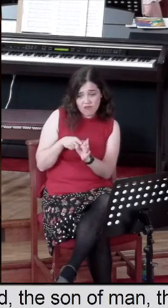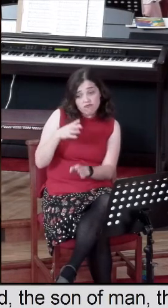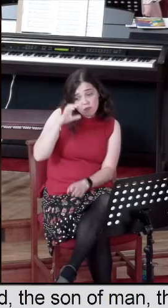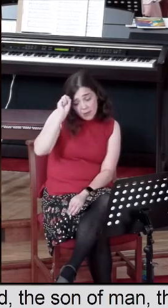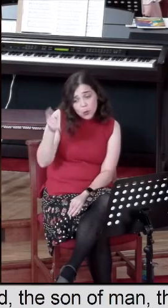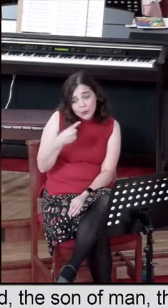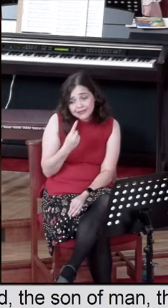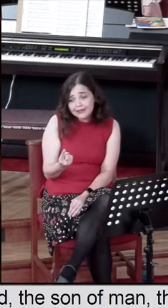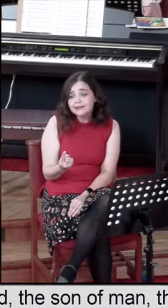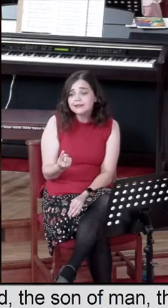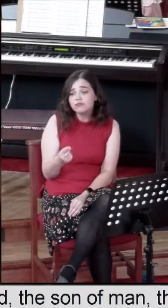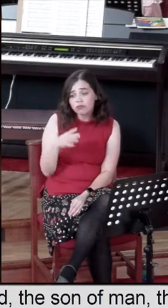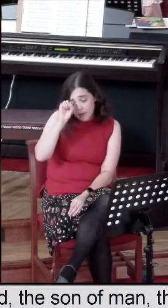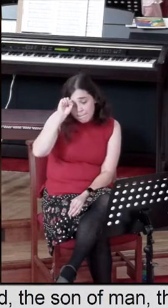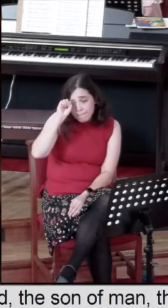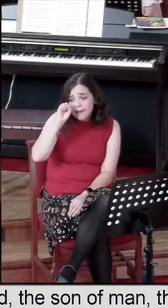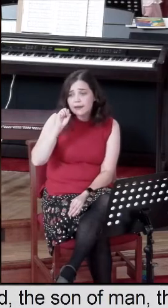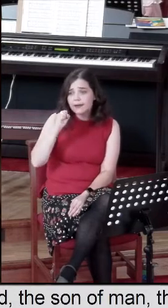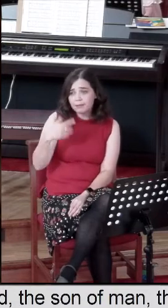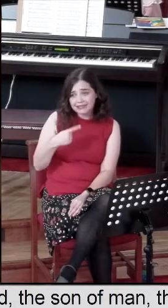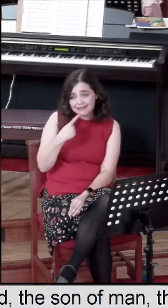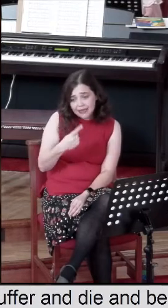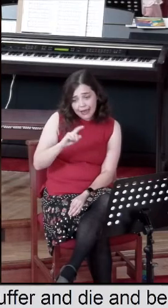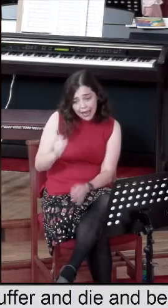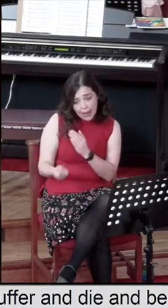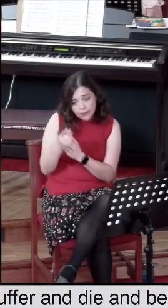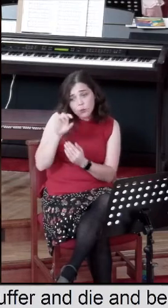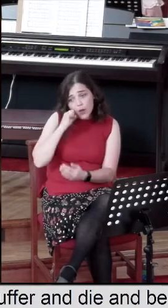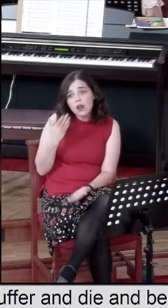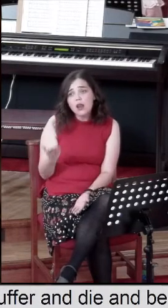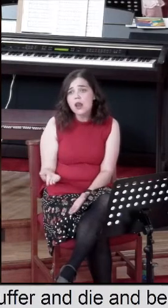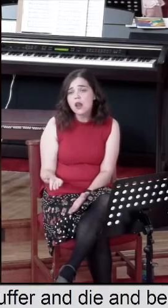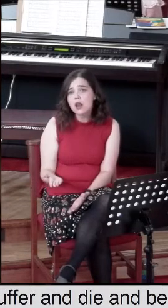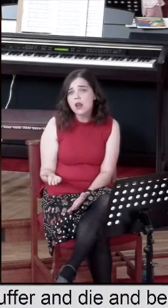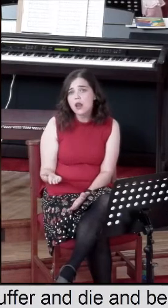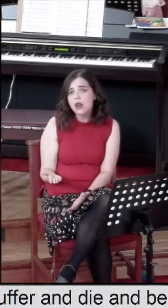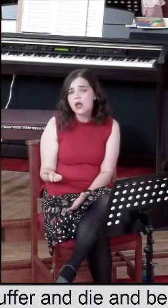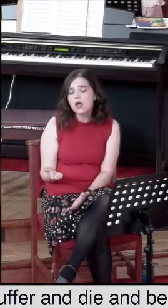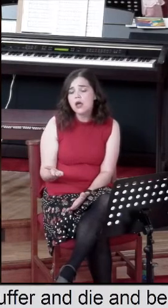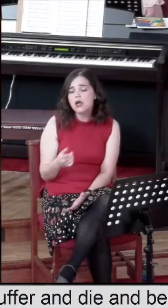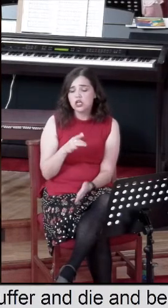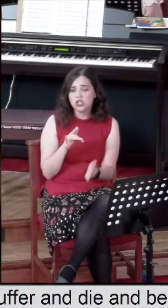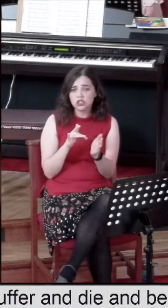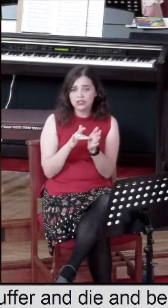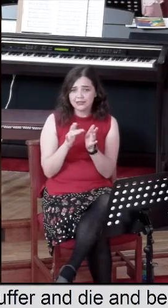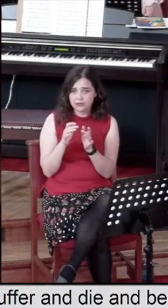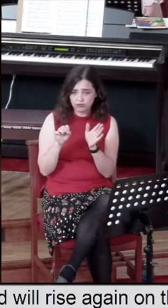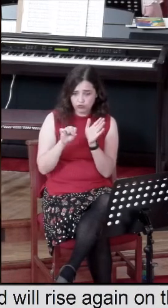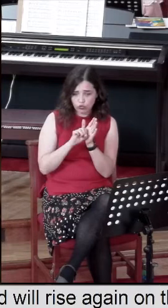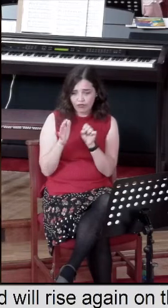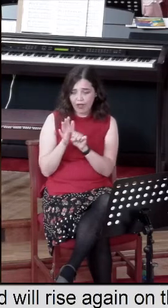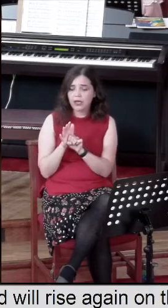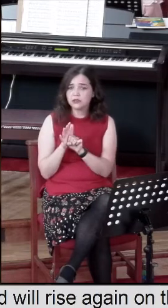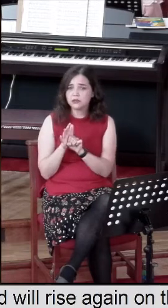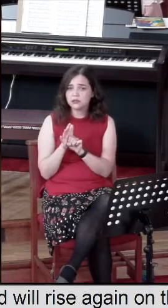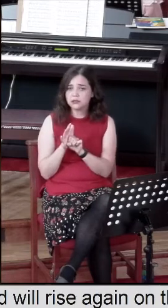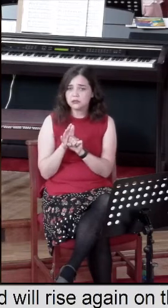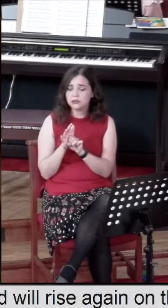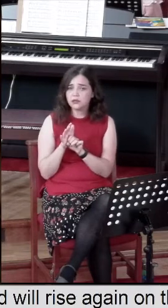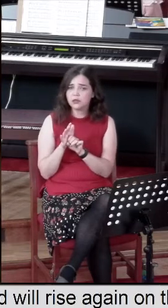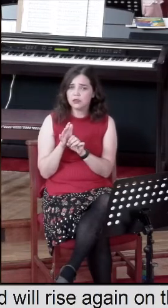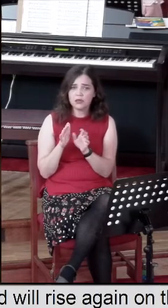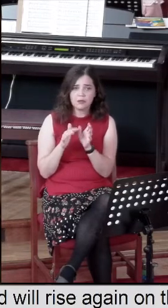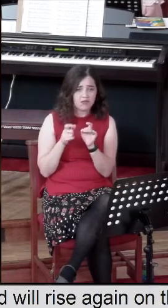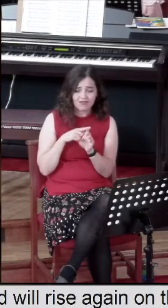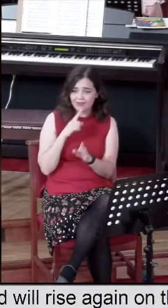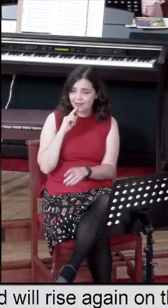he said, how he said this would happen. Now look, he says, Jesus was crucified. And Mary, and they couldn't